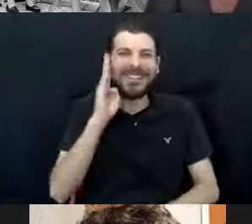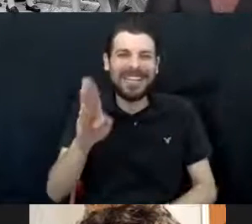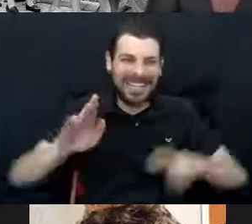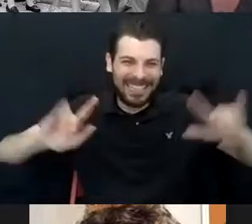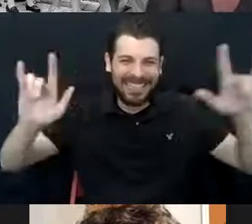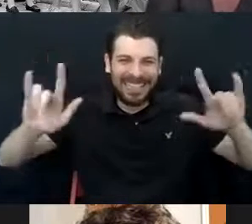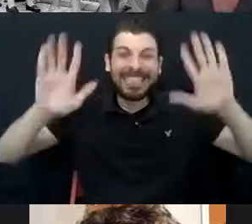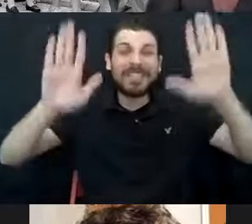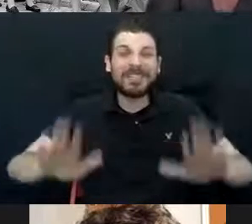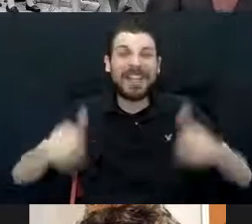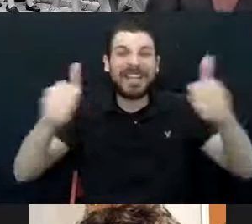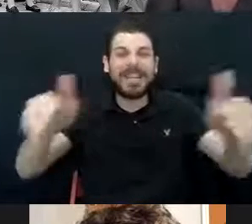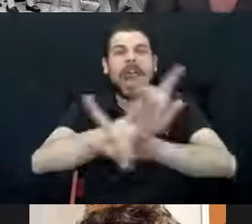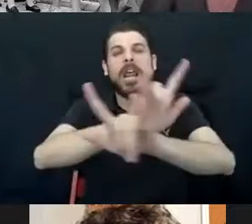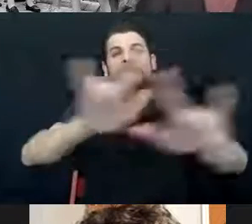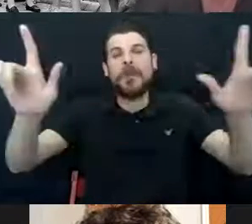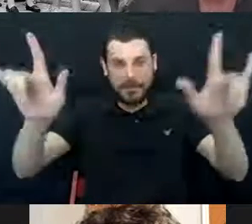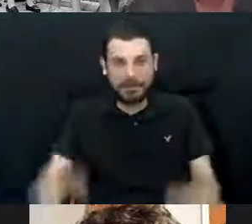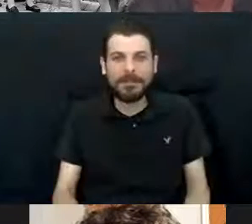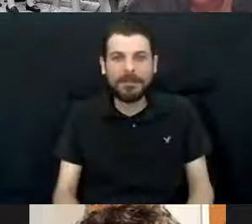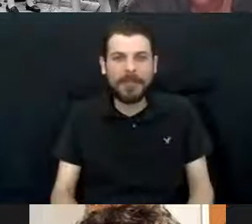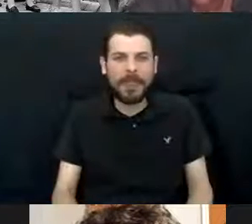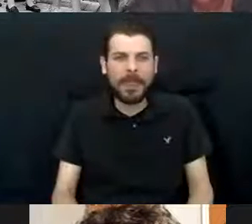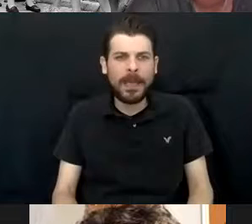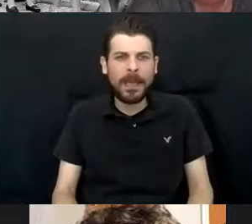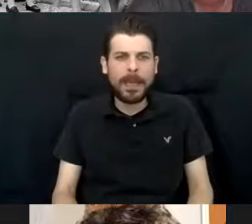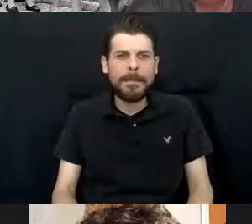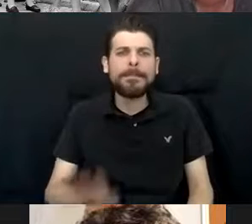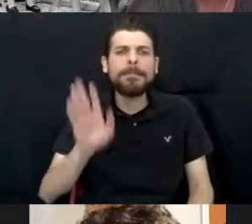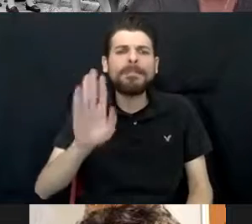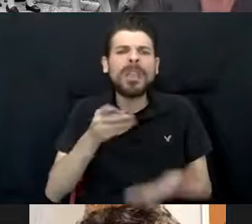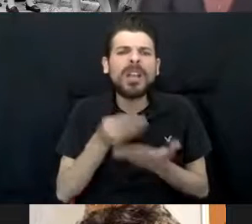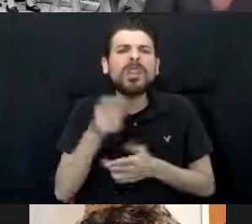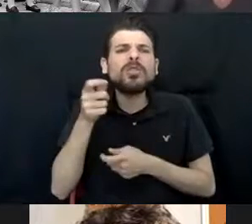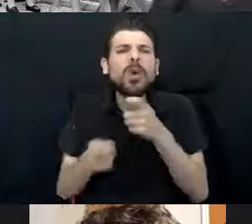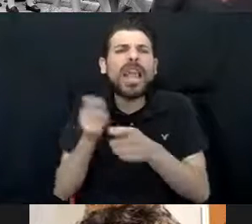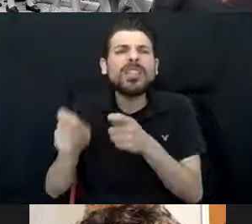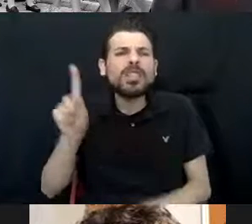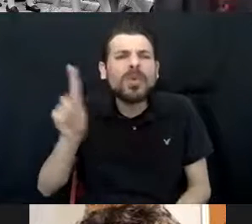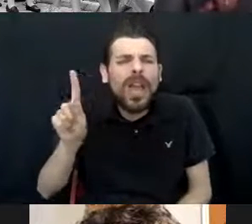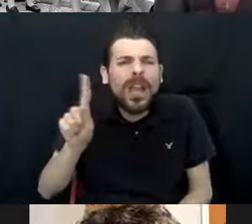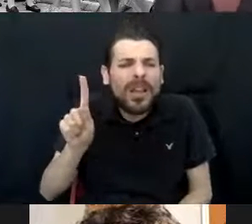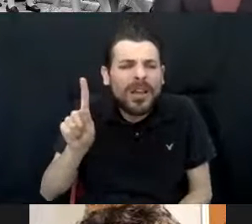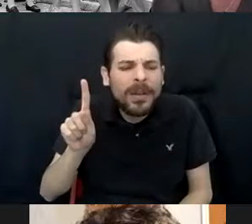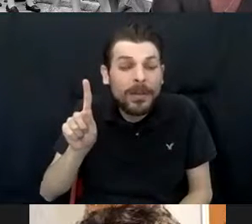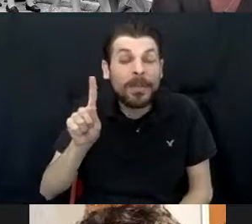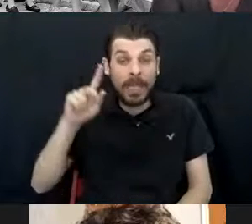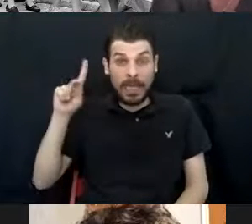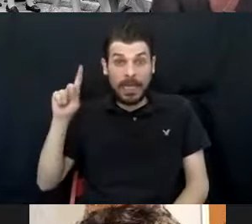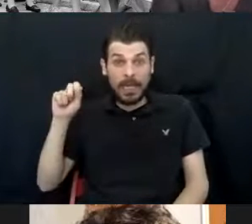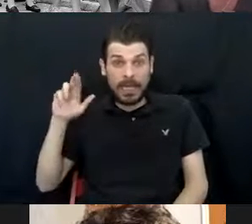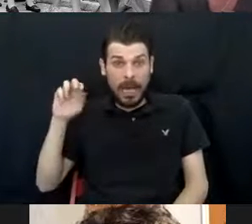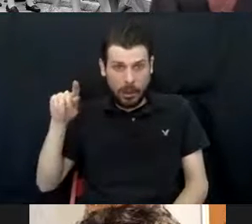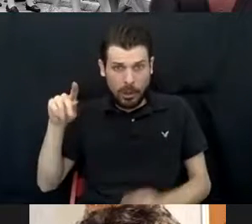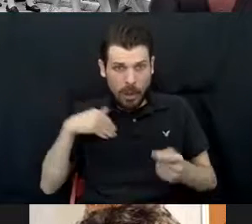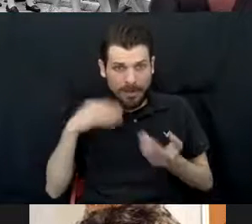Sounds great. I love y'all. Where do we send the donations? You can, Karen, do you have the information in front